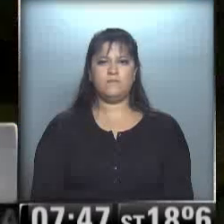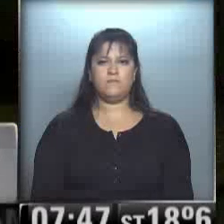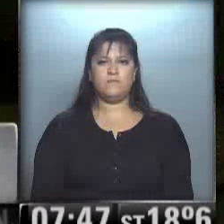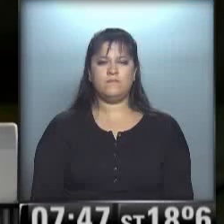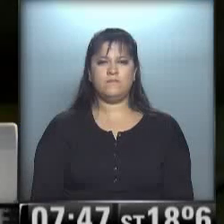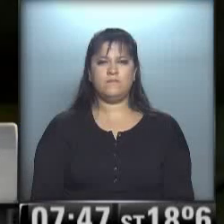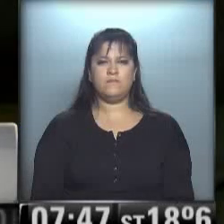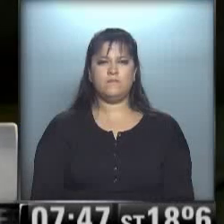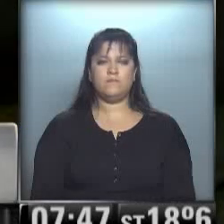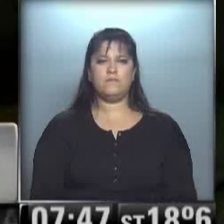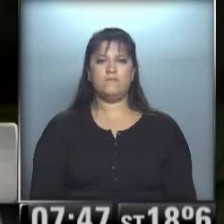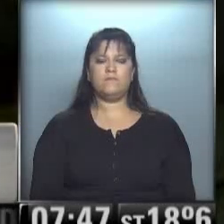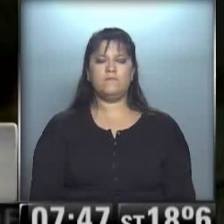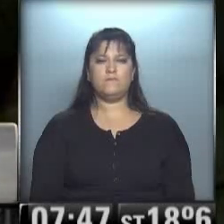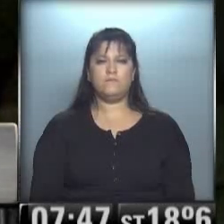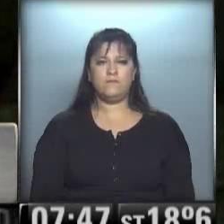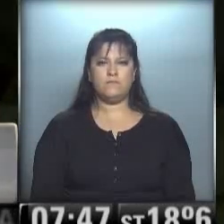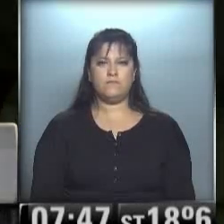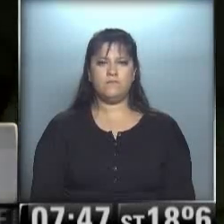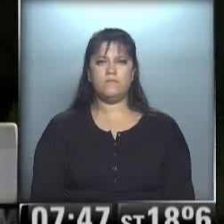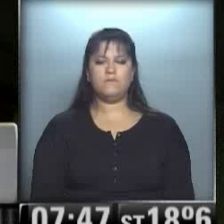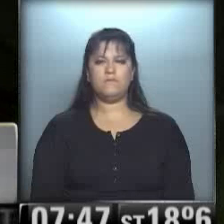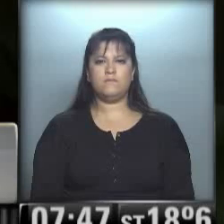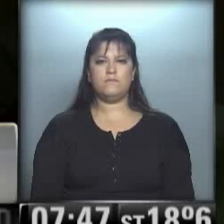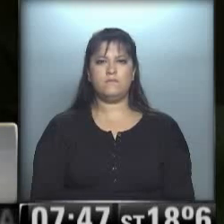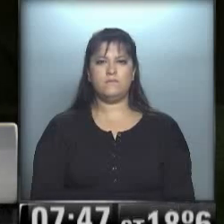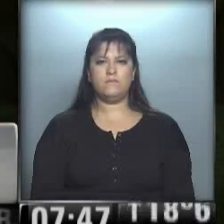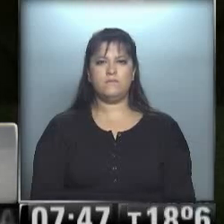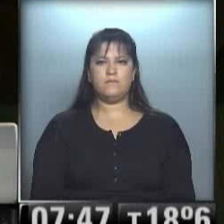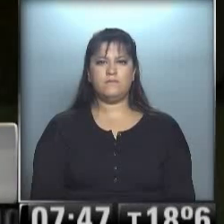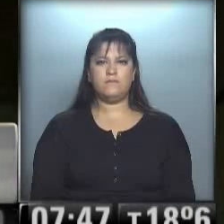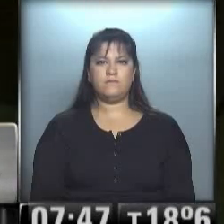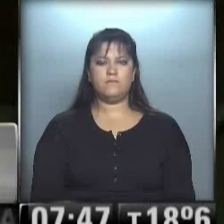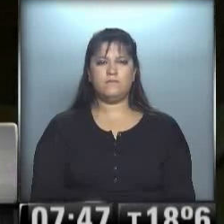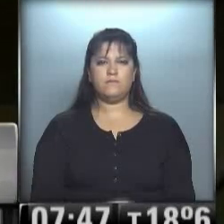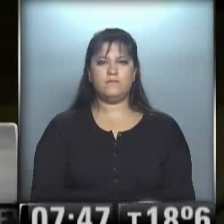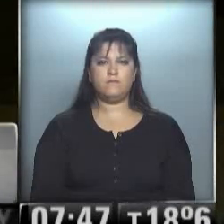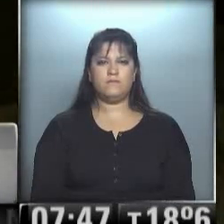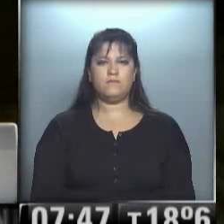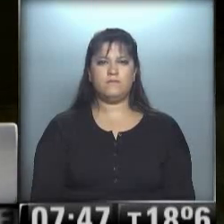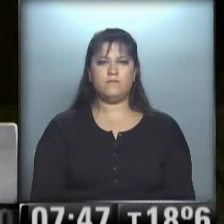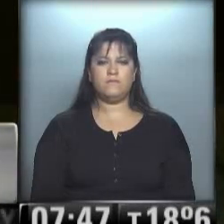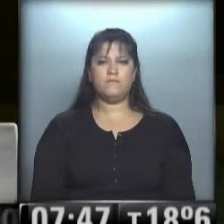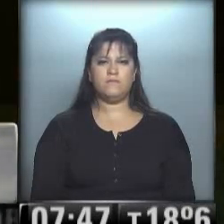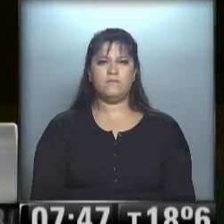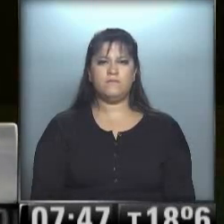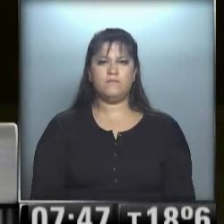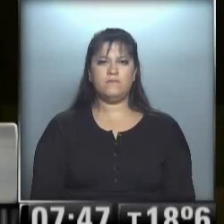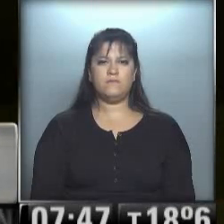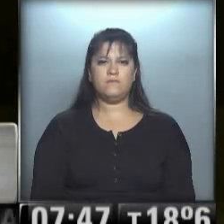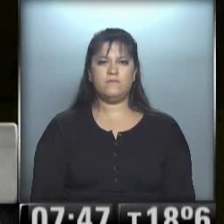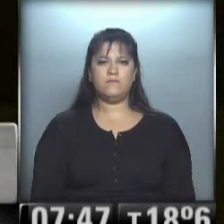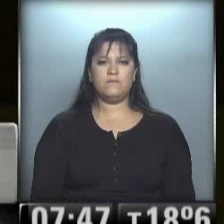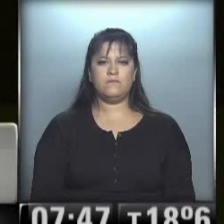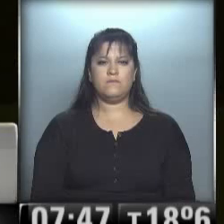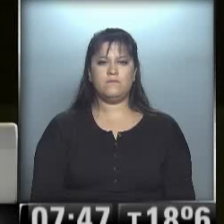Well, as Misha said, different people are going to bring different interpretations. Because the narrative is very